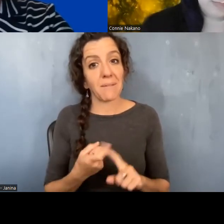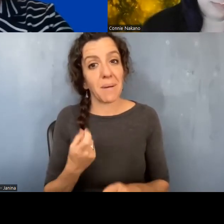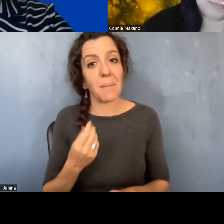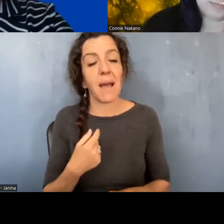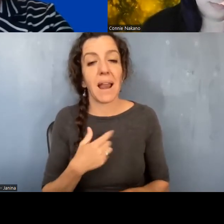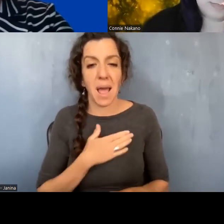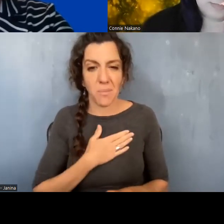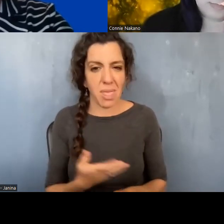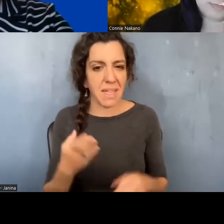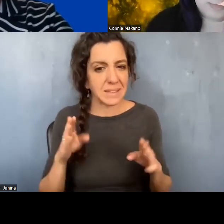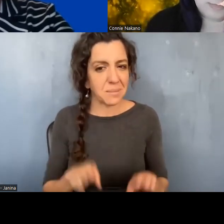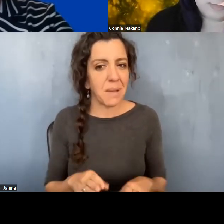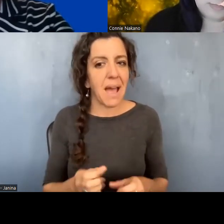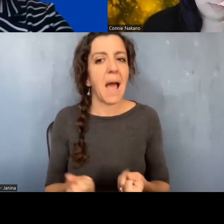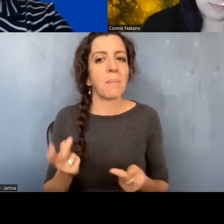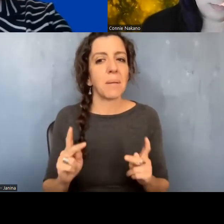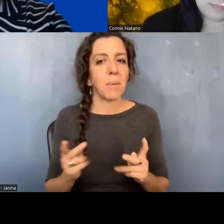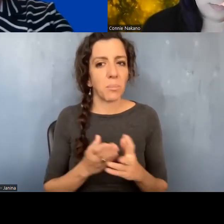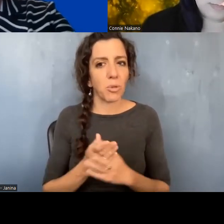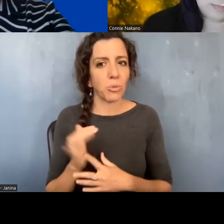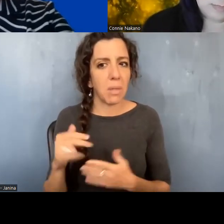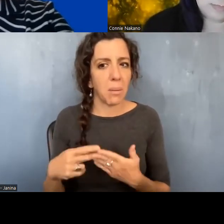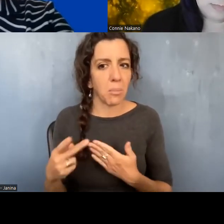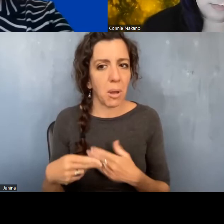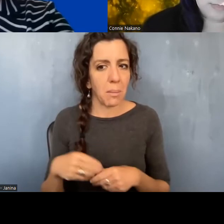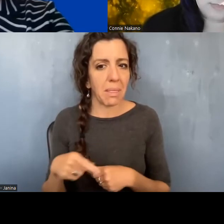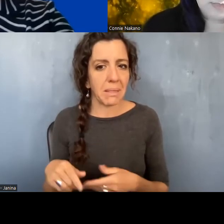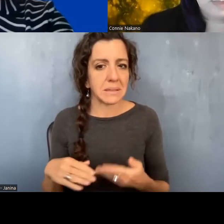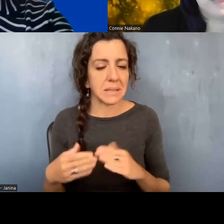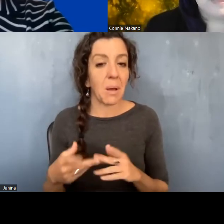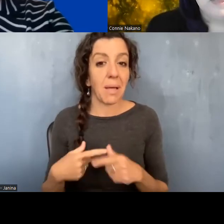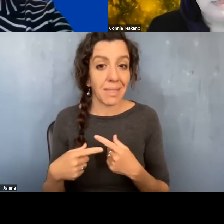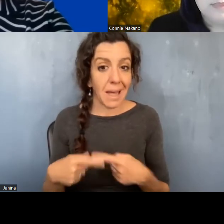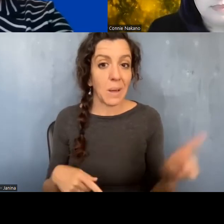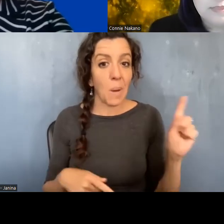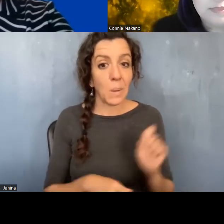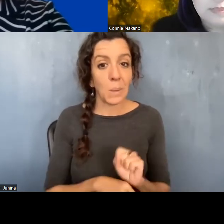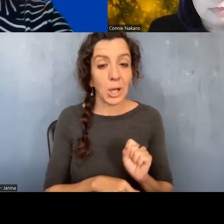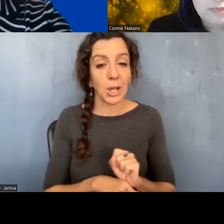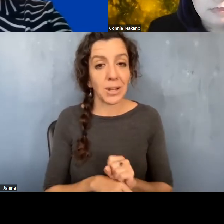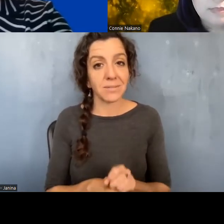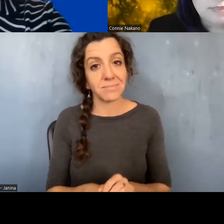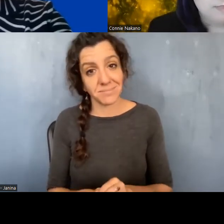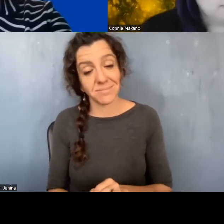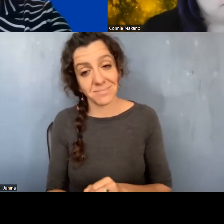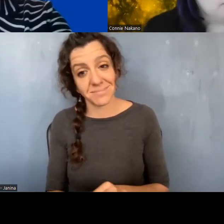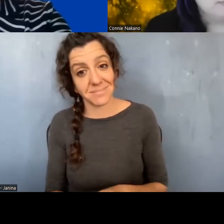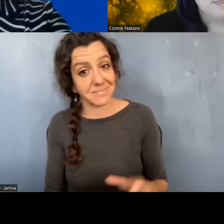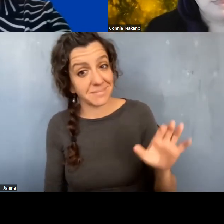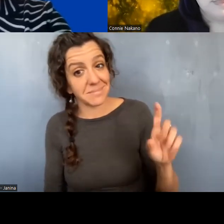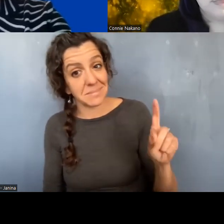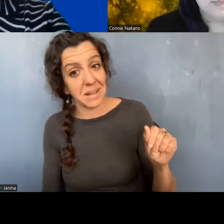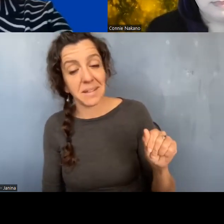willing to bet, given how many people go through that program in this town and then go to work at the Department of Aging, as well as